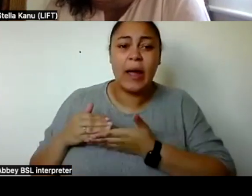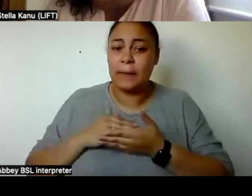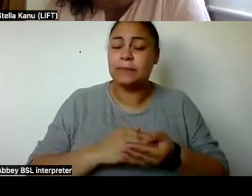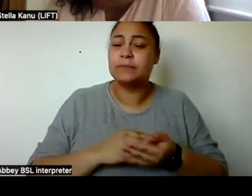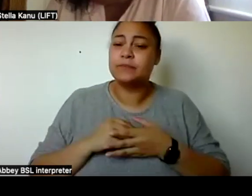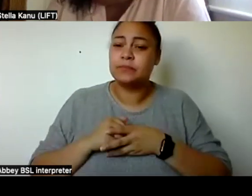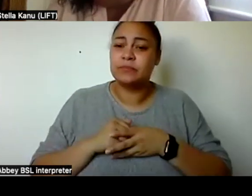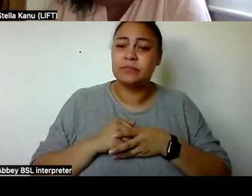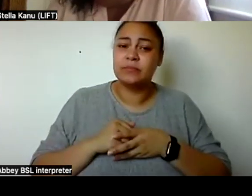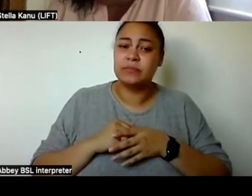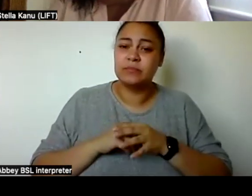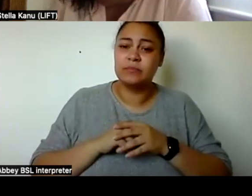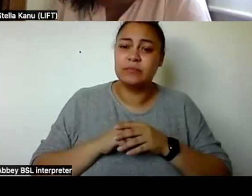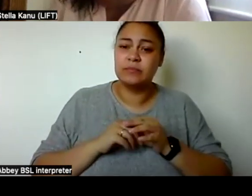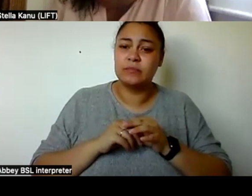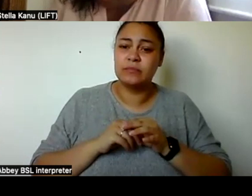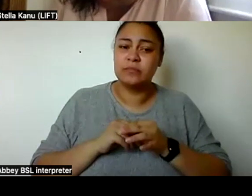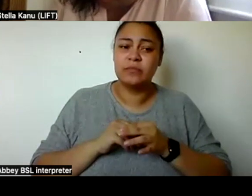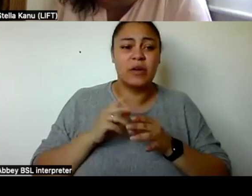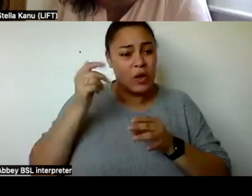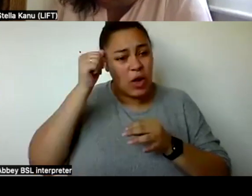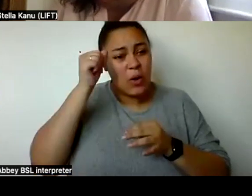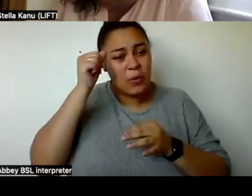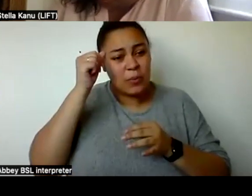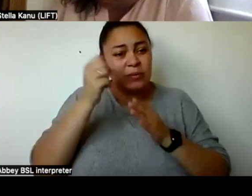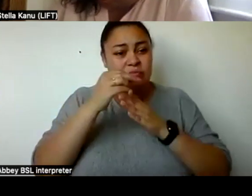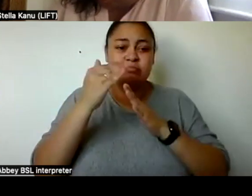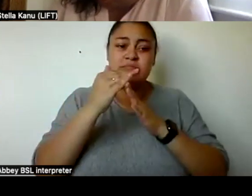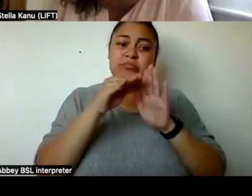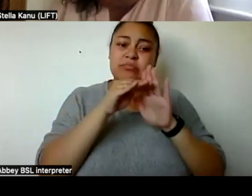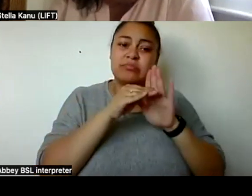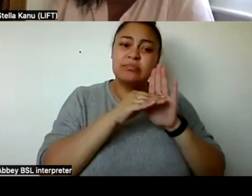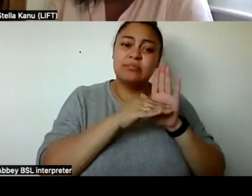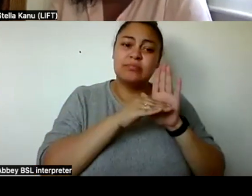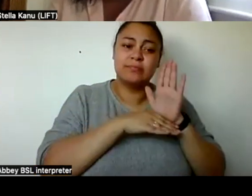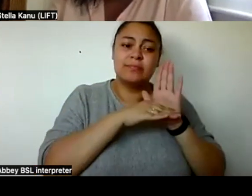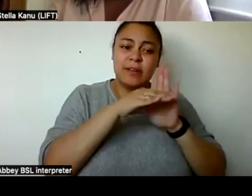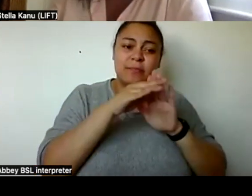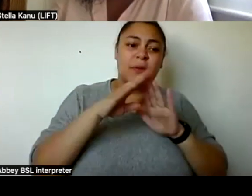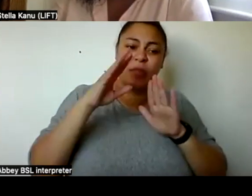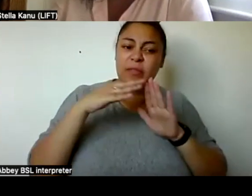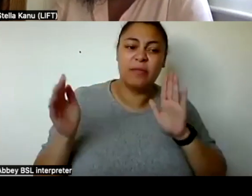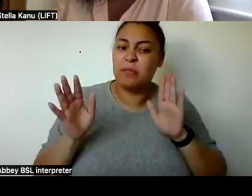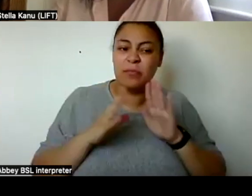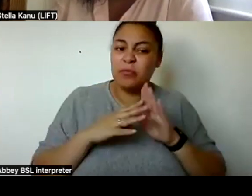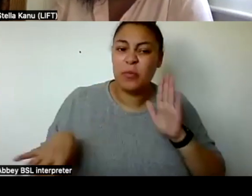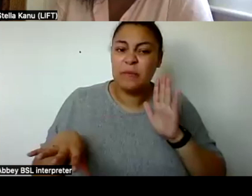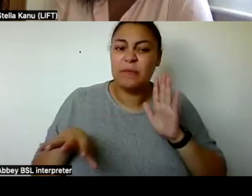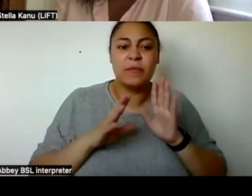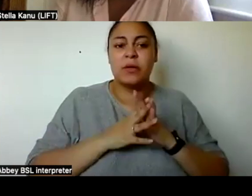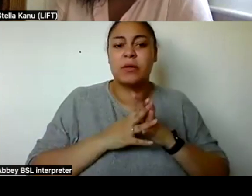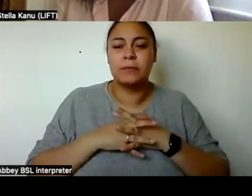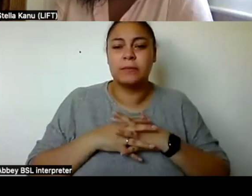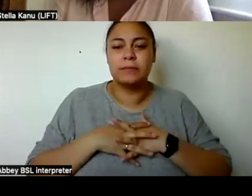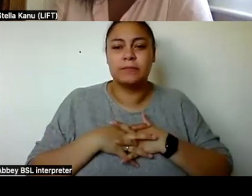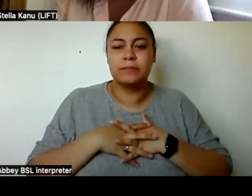depowering, understanding where I might kind of steal power as founder. So we've got